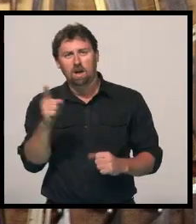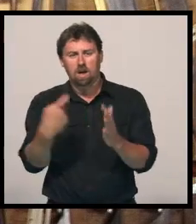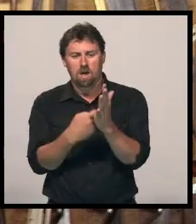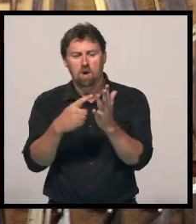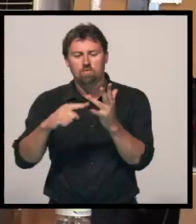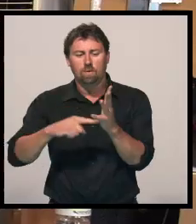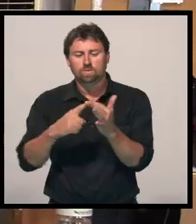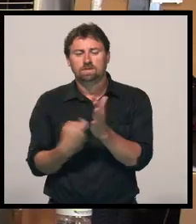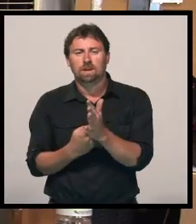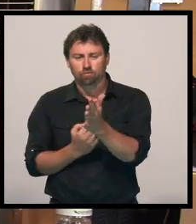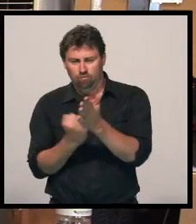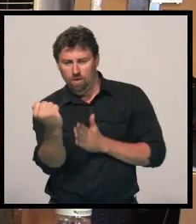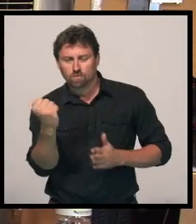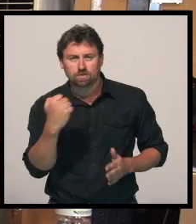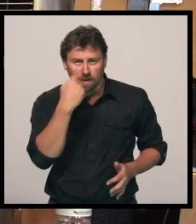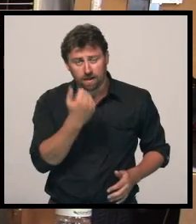a profile on